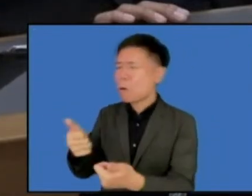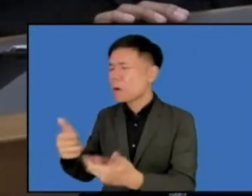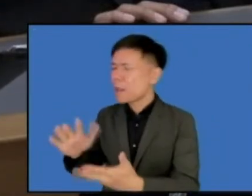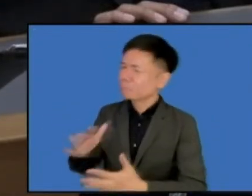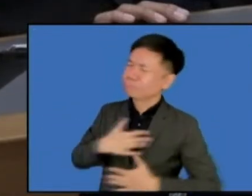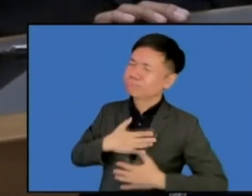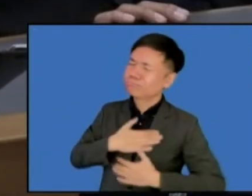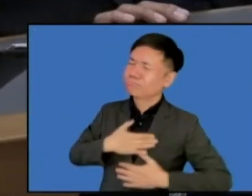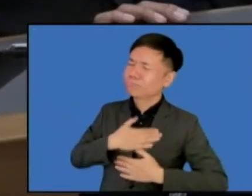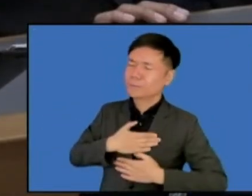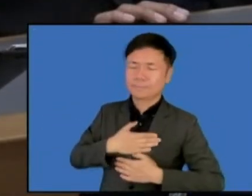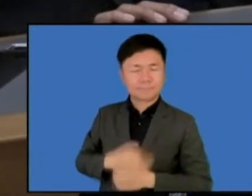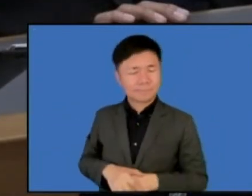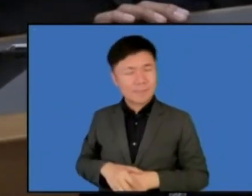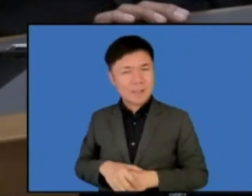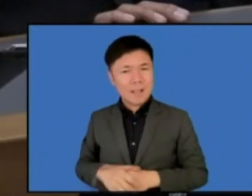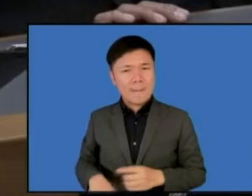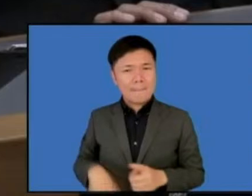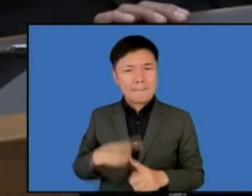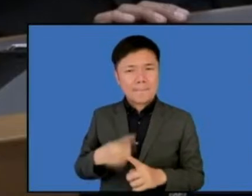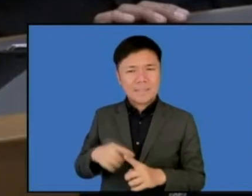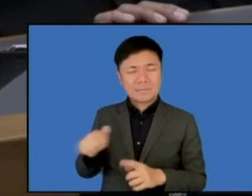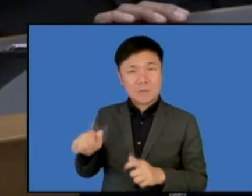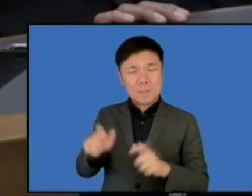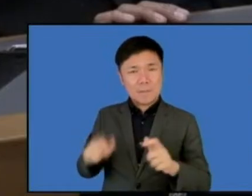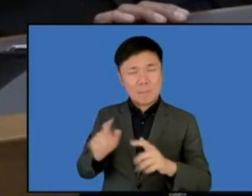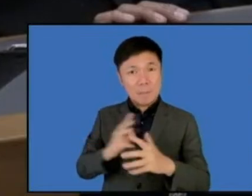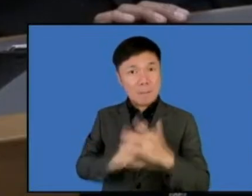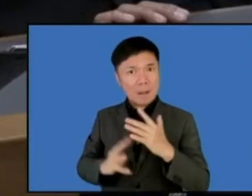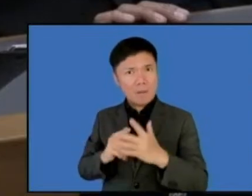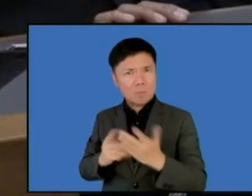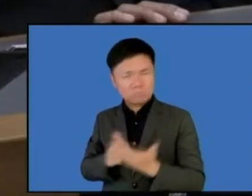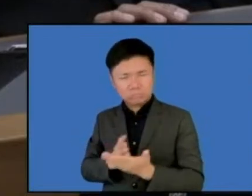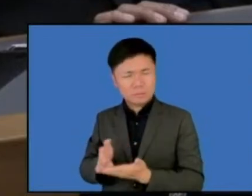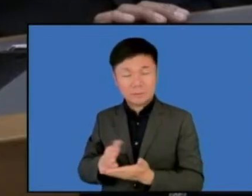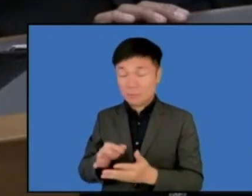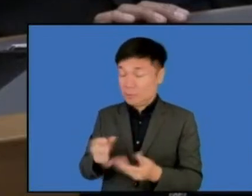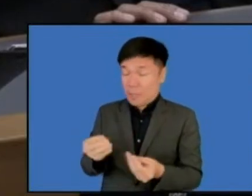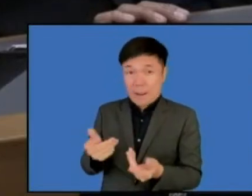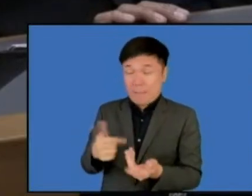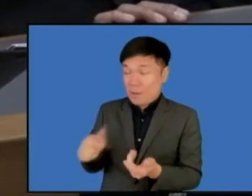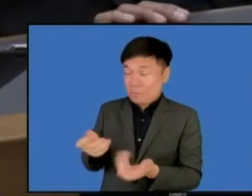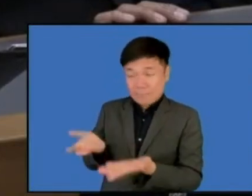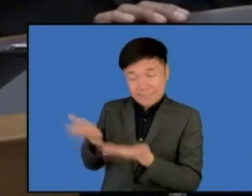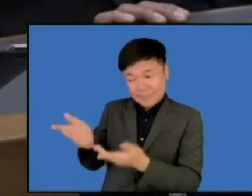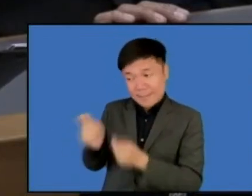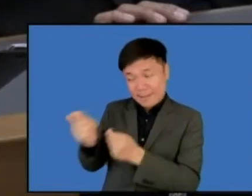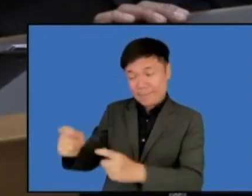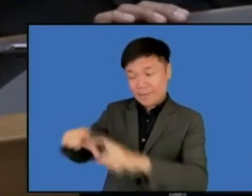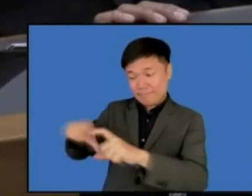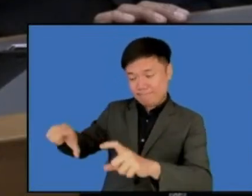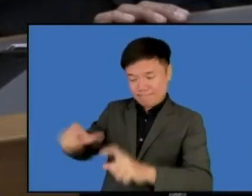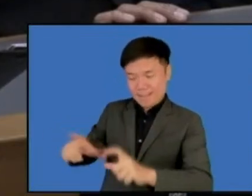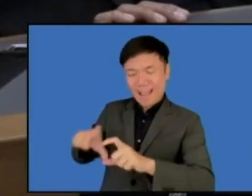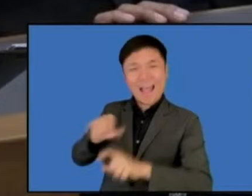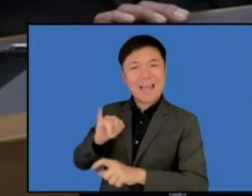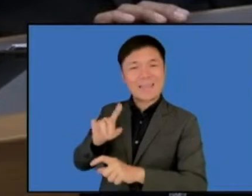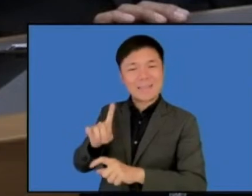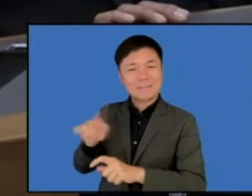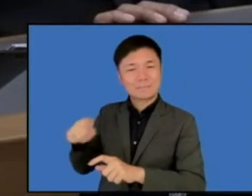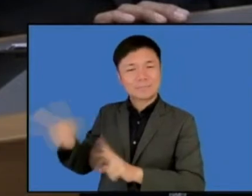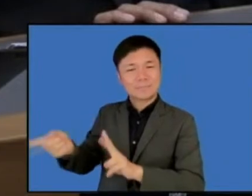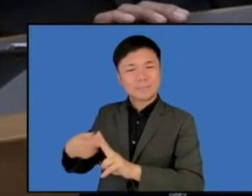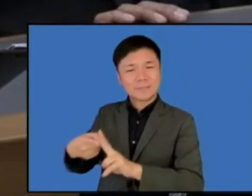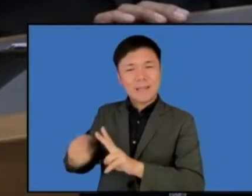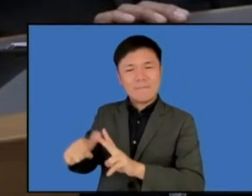workers. Developing right-based legal migration pathways, including access to citizenship, family unity, and protection for undocumented